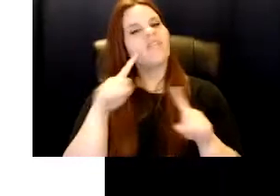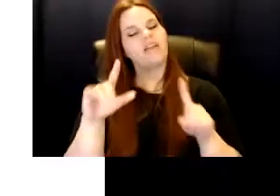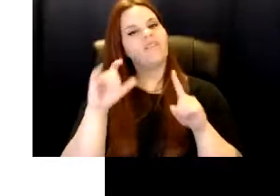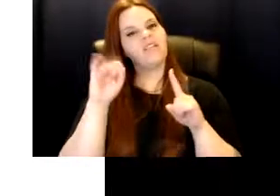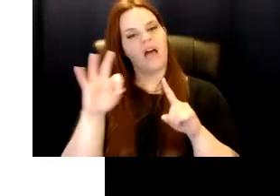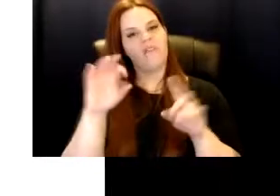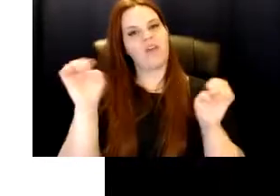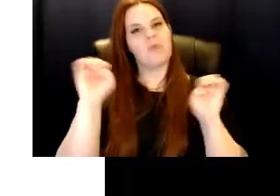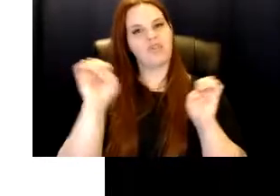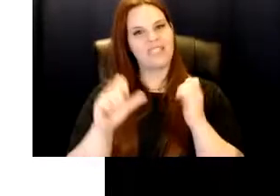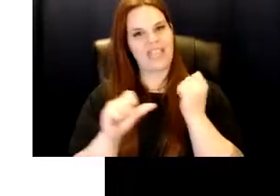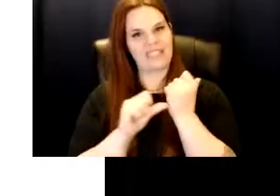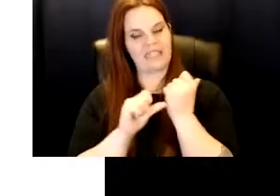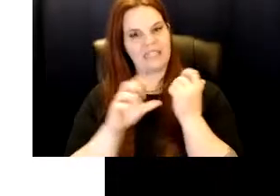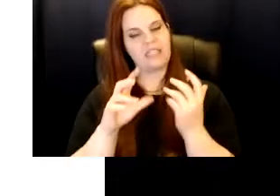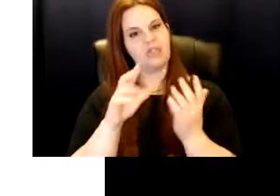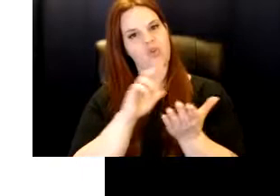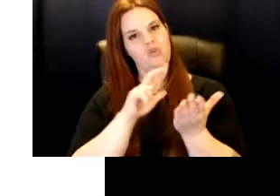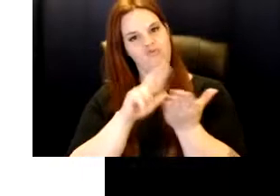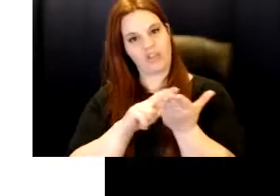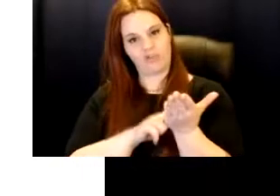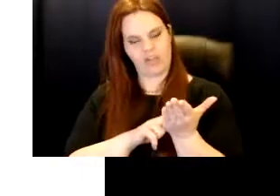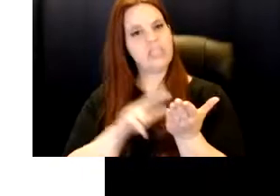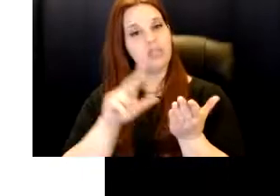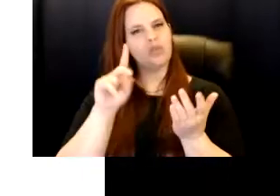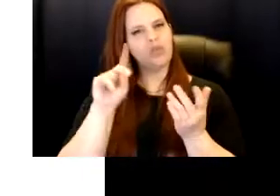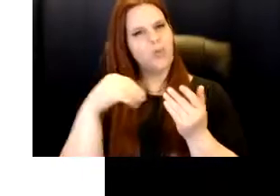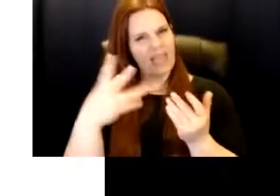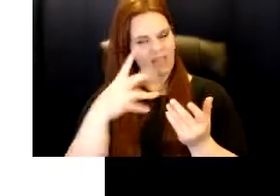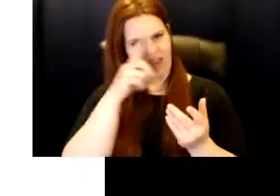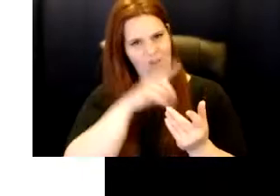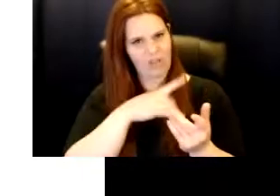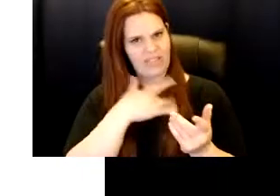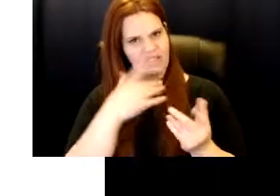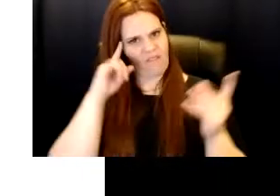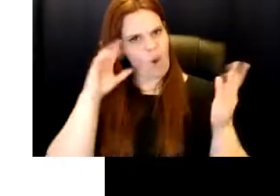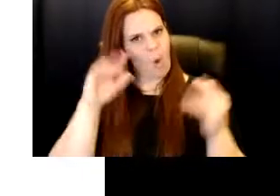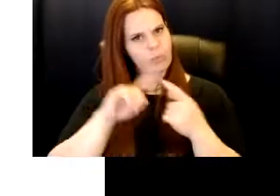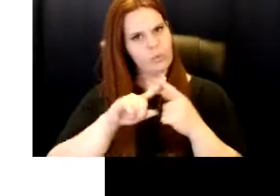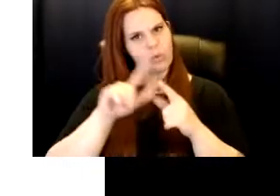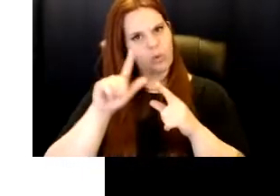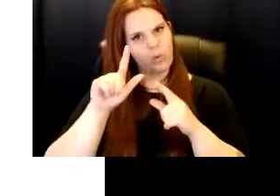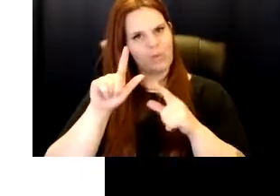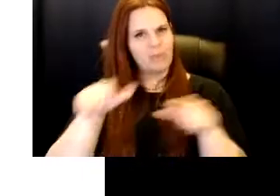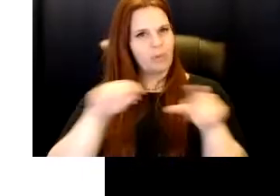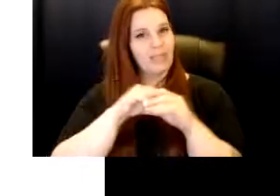emergency assistance registries? Do you think they give a false sense of hope and preparedness to people and